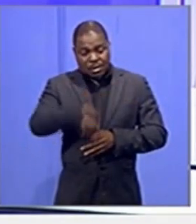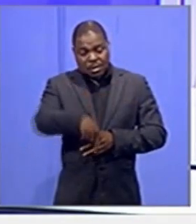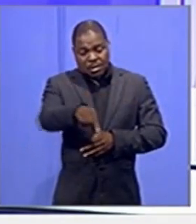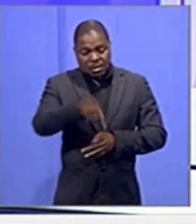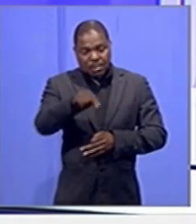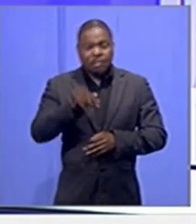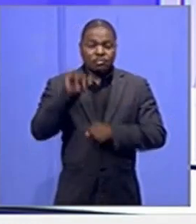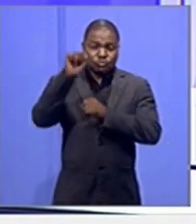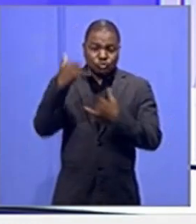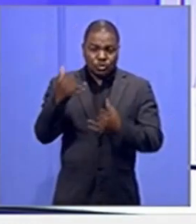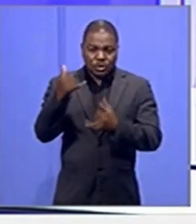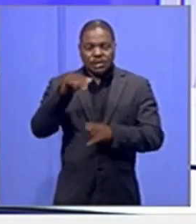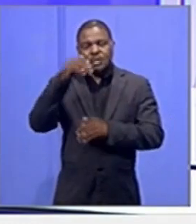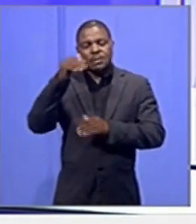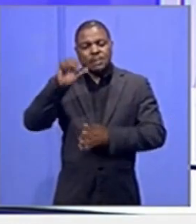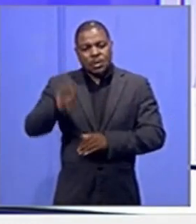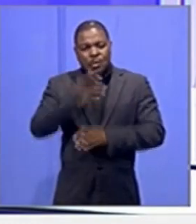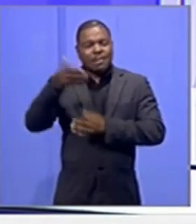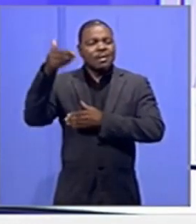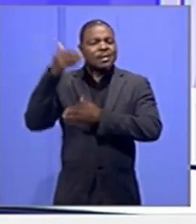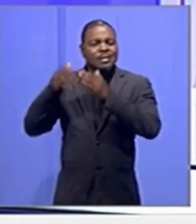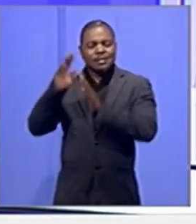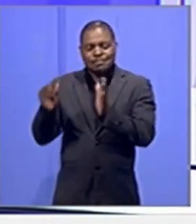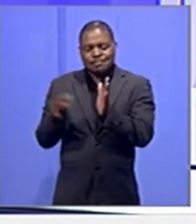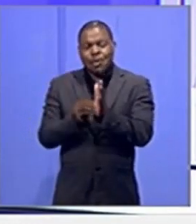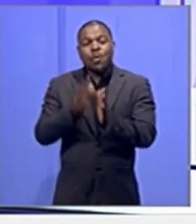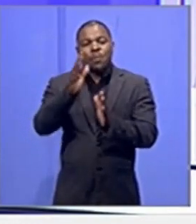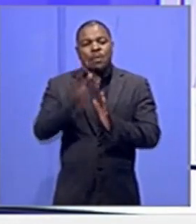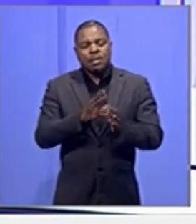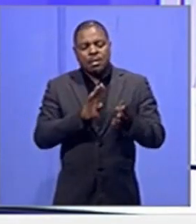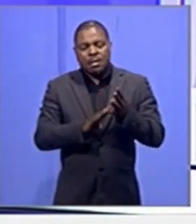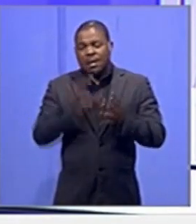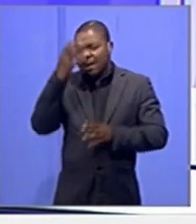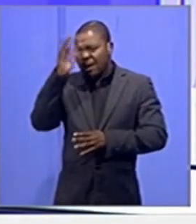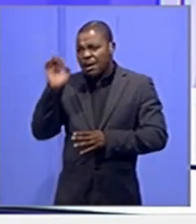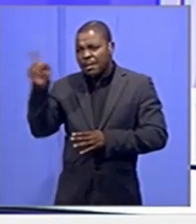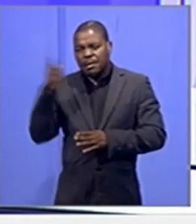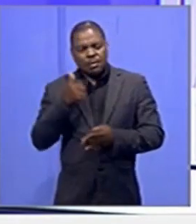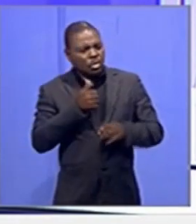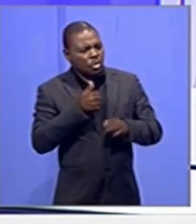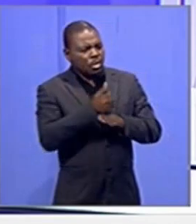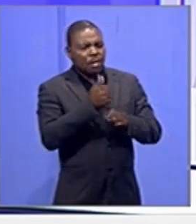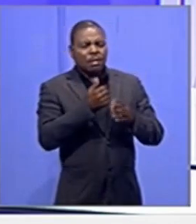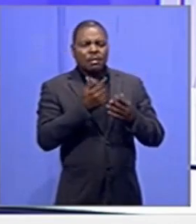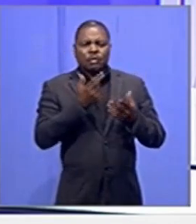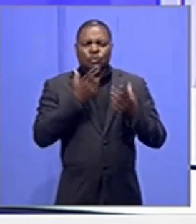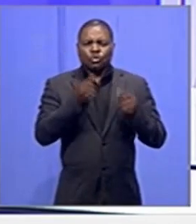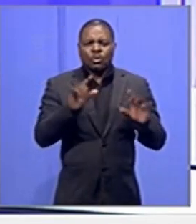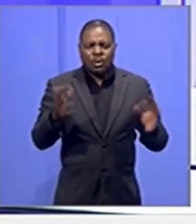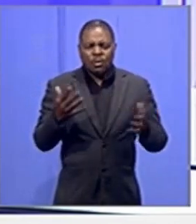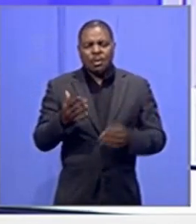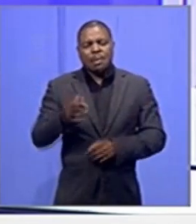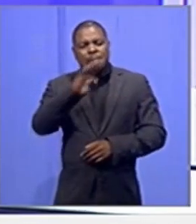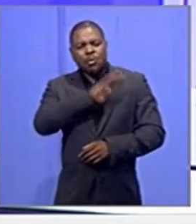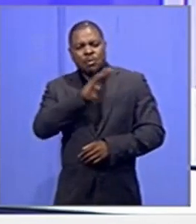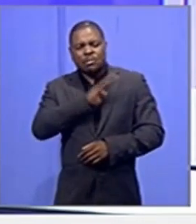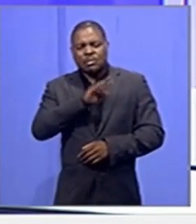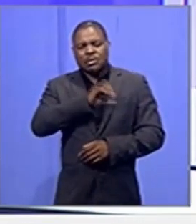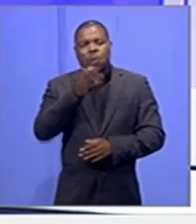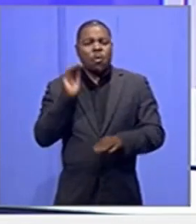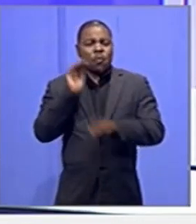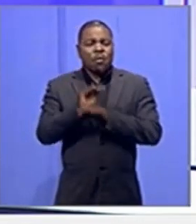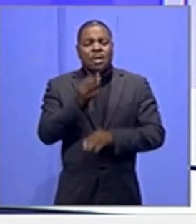ya naga ye. Malema o sotše le kgato ye e tšerego ke mmušo ya go phatlalatša masole a go feta 3,000 naga ka